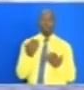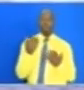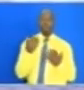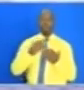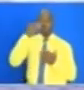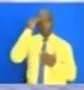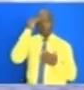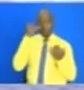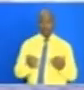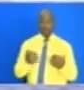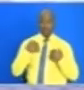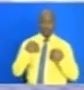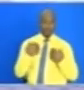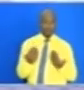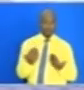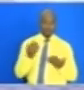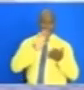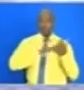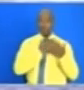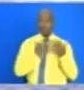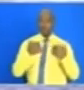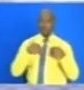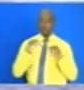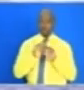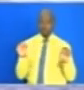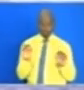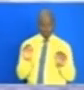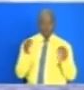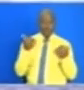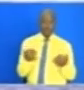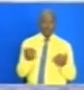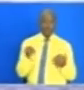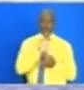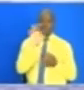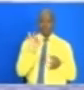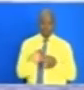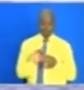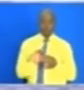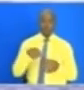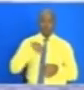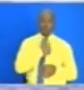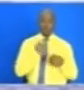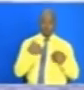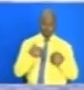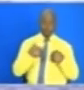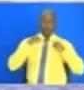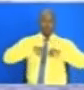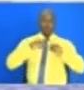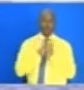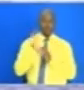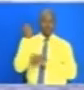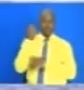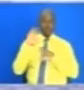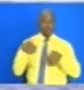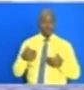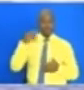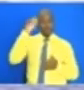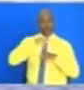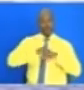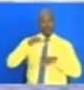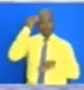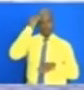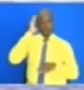At the moment, you don't have a plan. Not for that specific number, but we have a covenant with Kenyans on education.